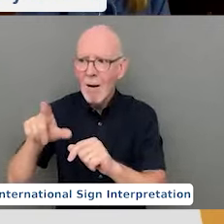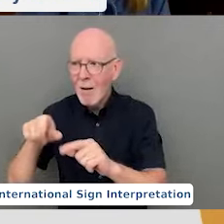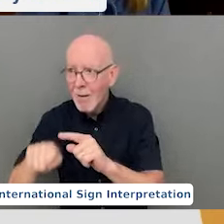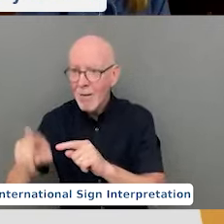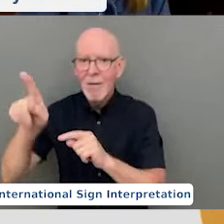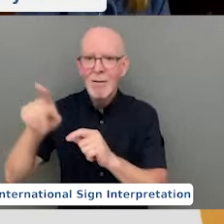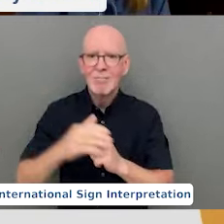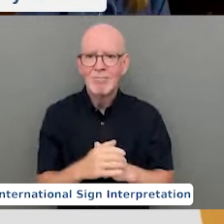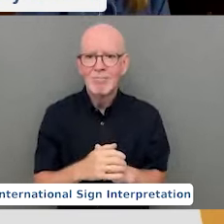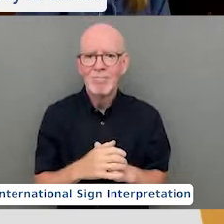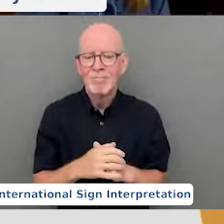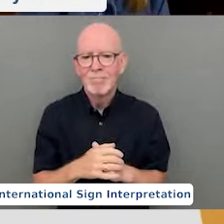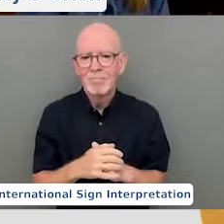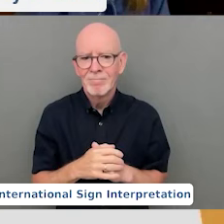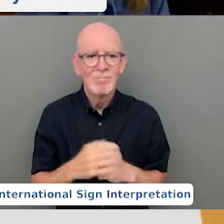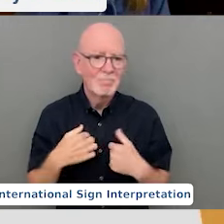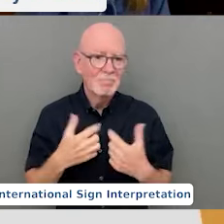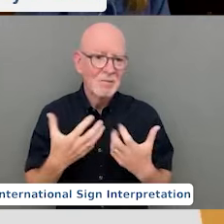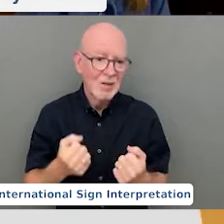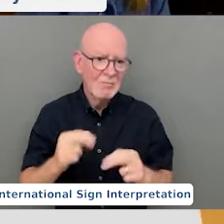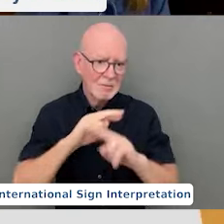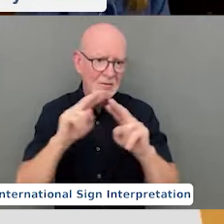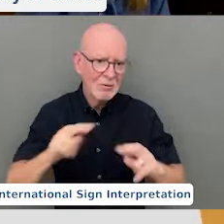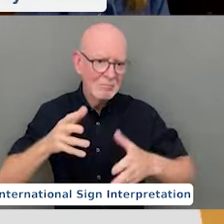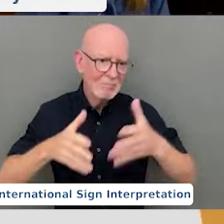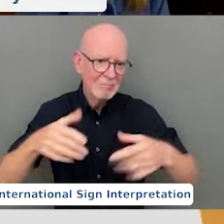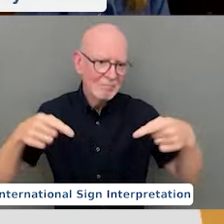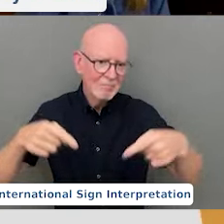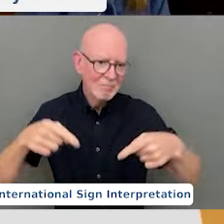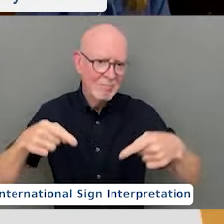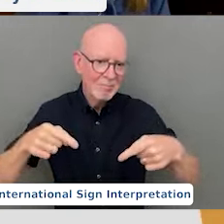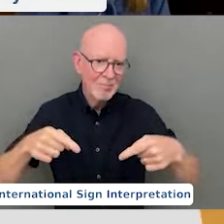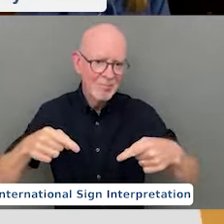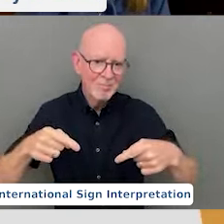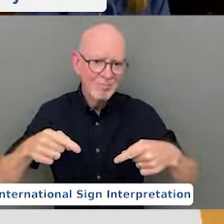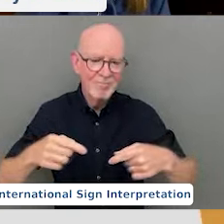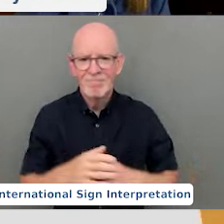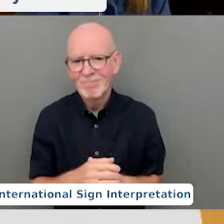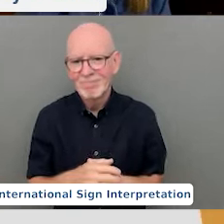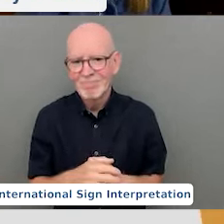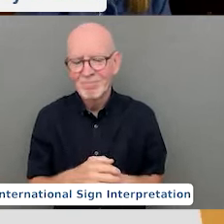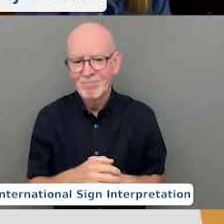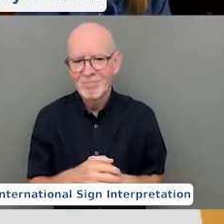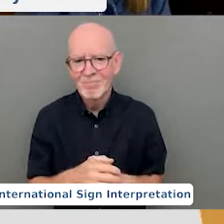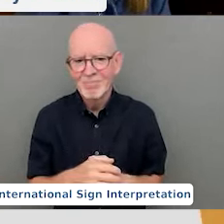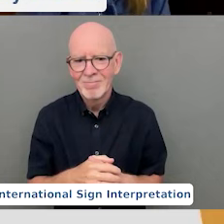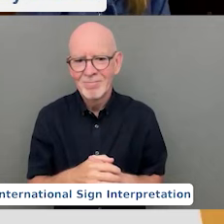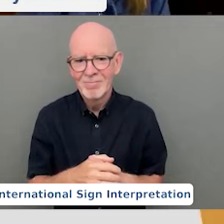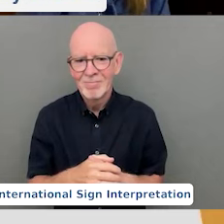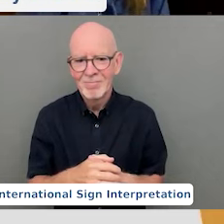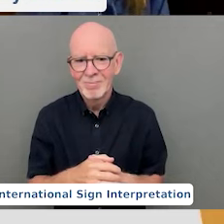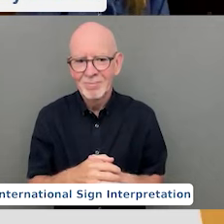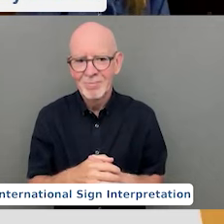language interpreters working very hard for us in the background today. They should be spotlighted for the entirety of